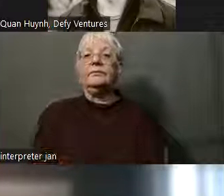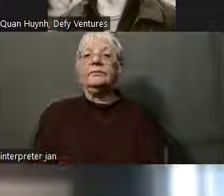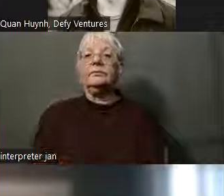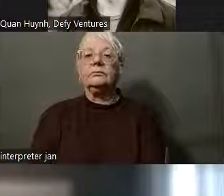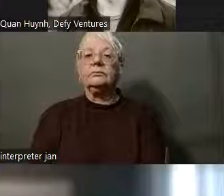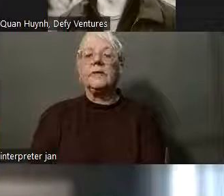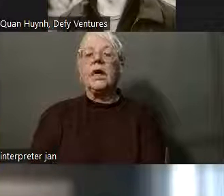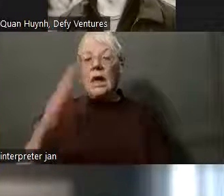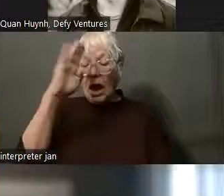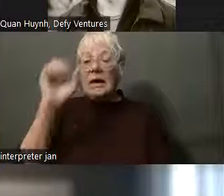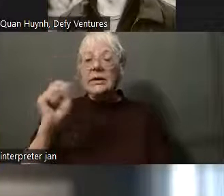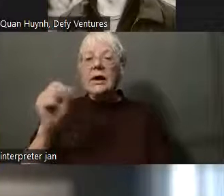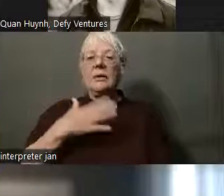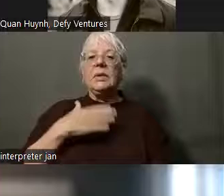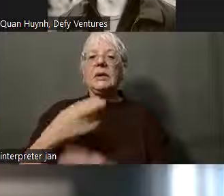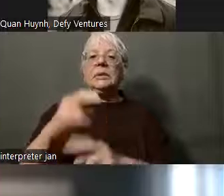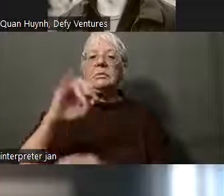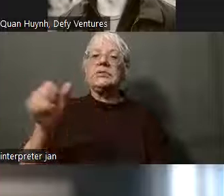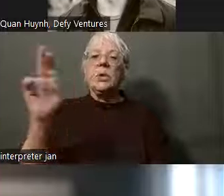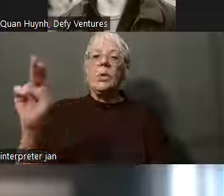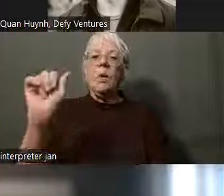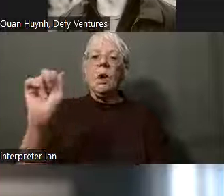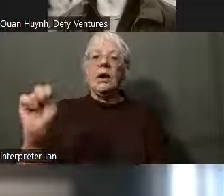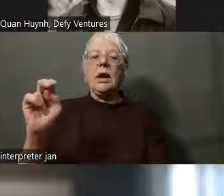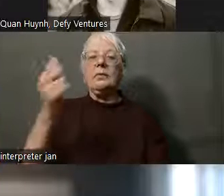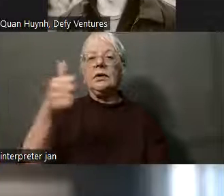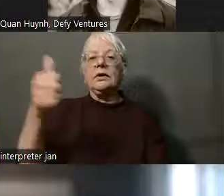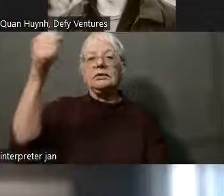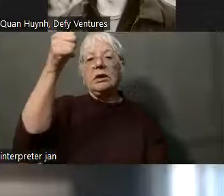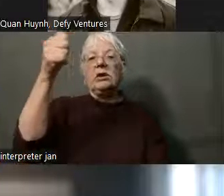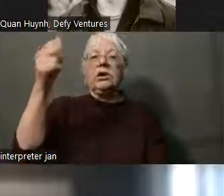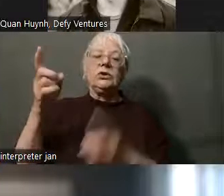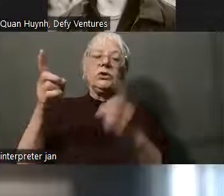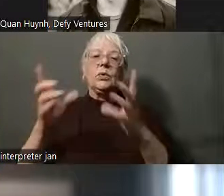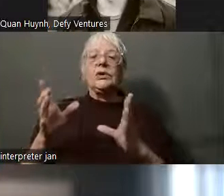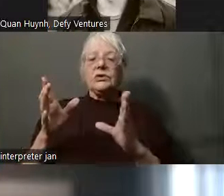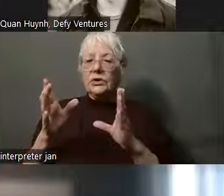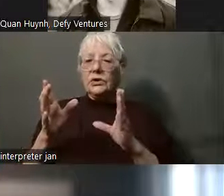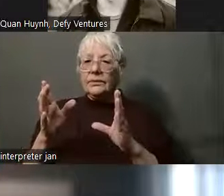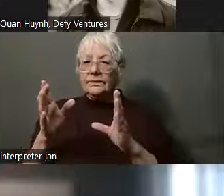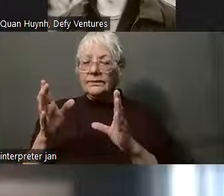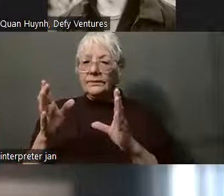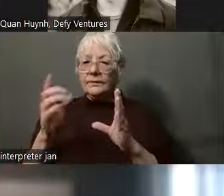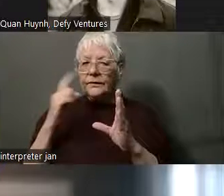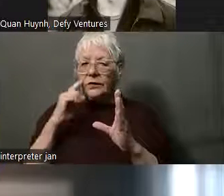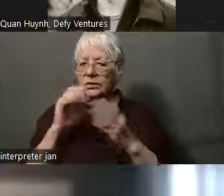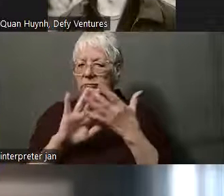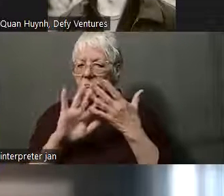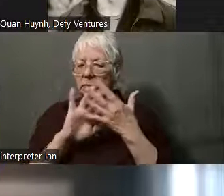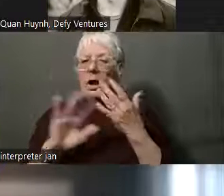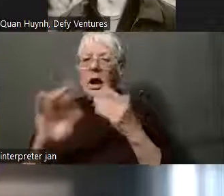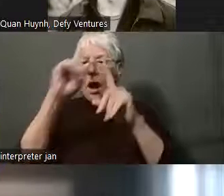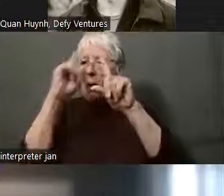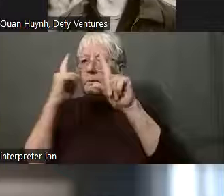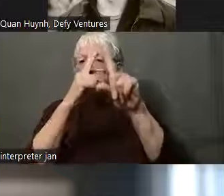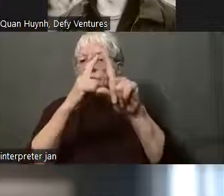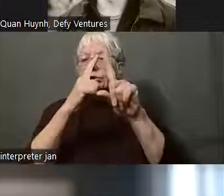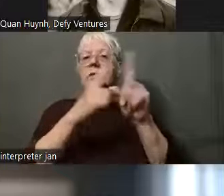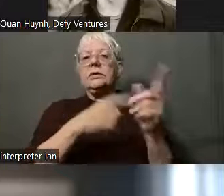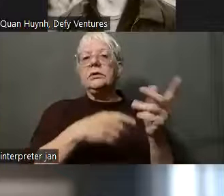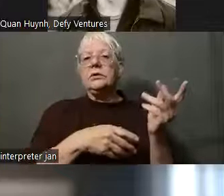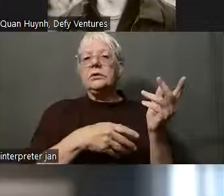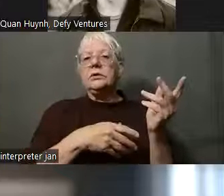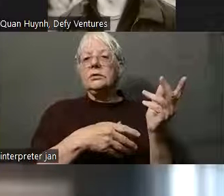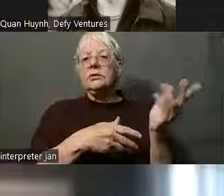Hi, yeah, my name's Kwan Nguyen. I'm the executive director at DeFi Ventures. Our mission is to shift mindsets to give